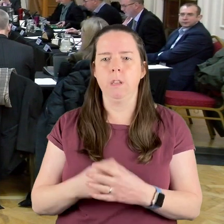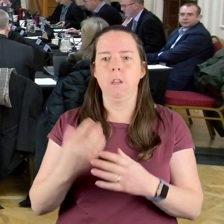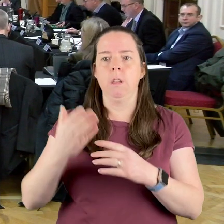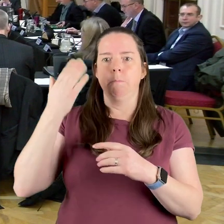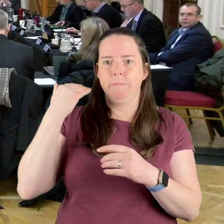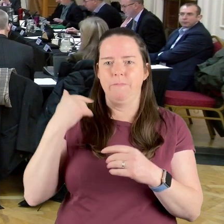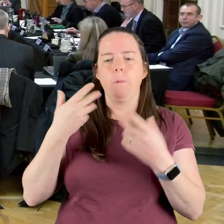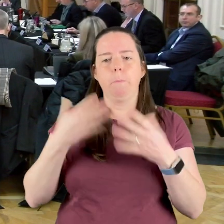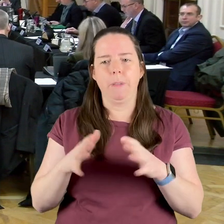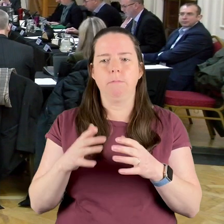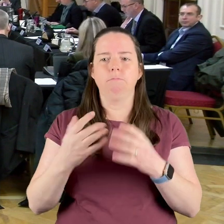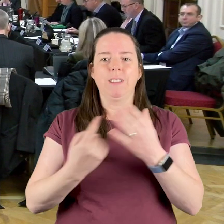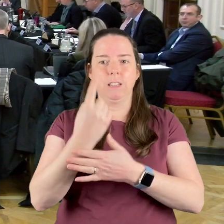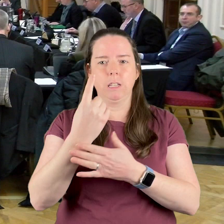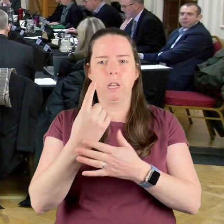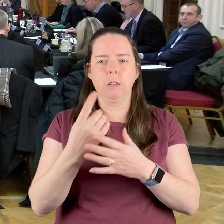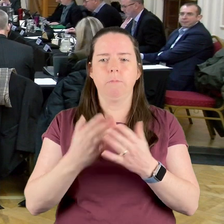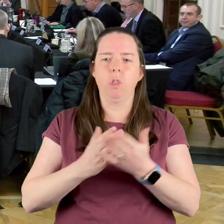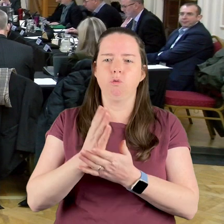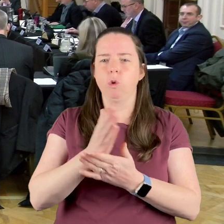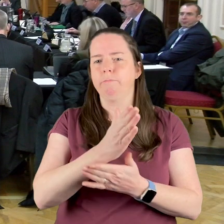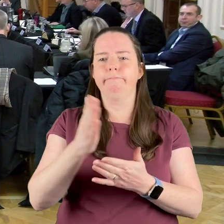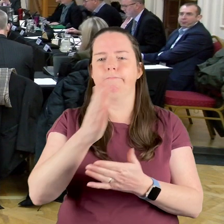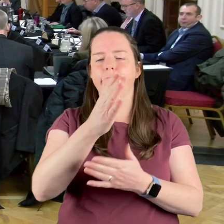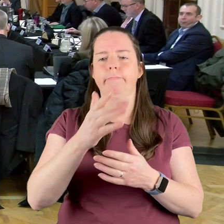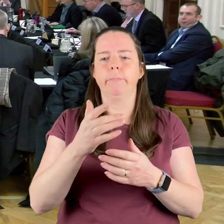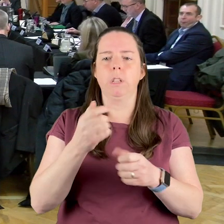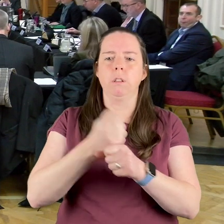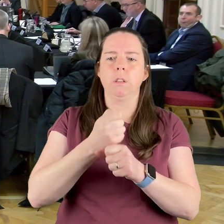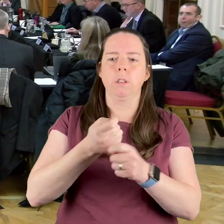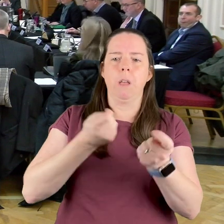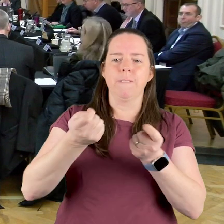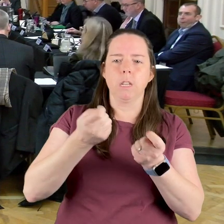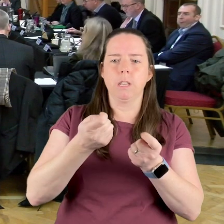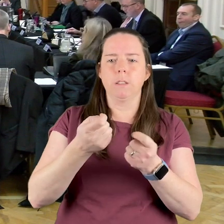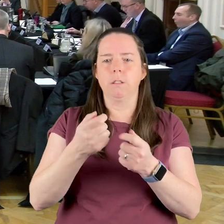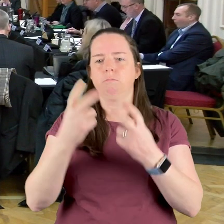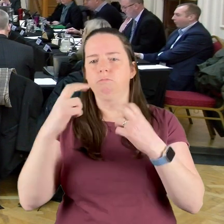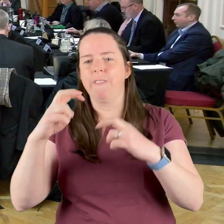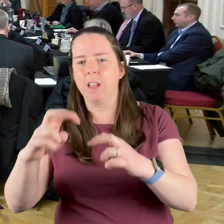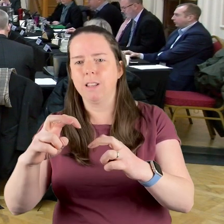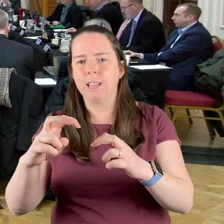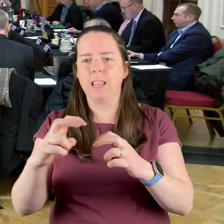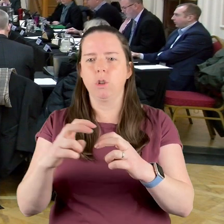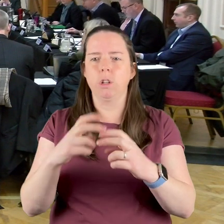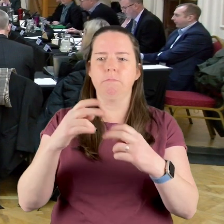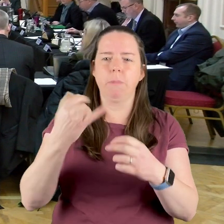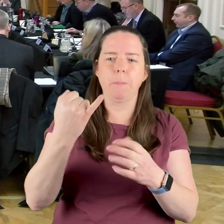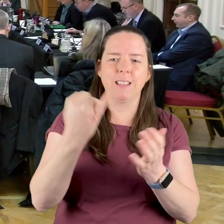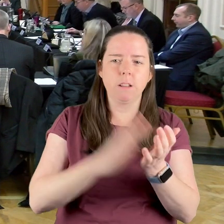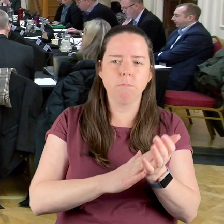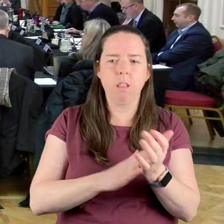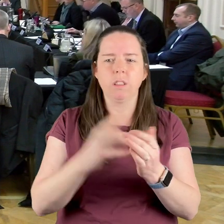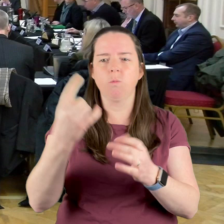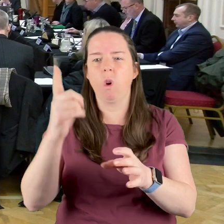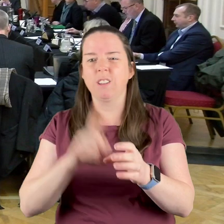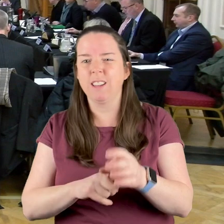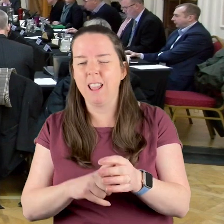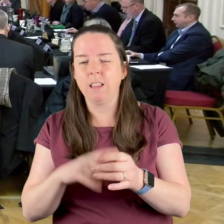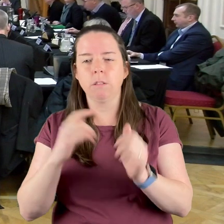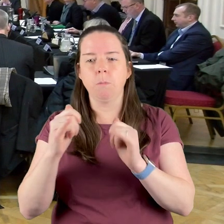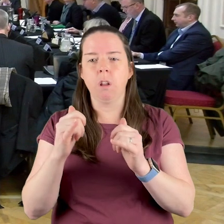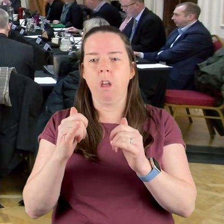elaborate a little bit on this. In the past, we get an incident, it goes through various governance, and then people